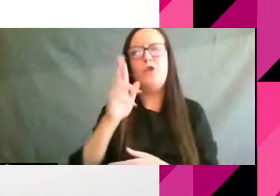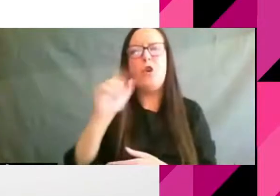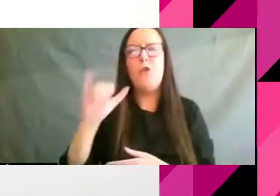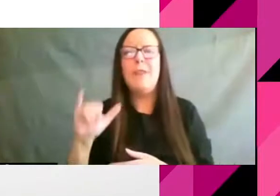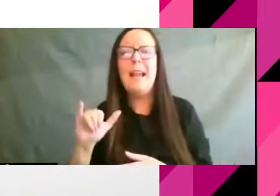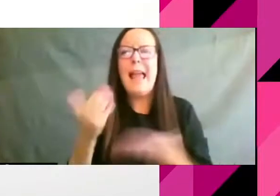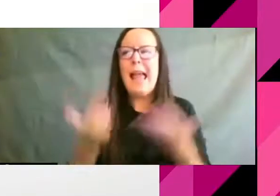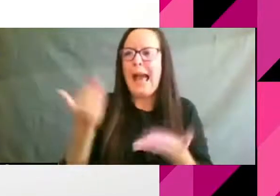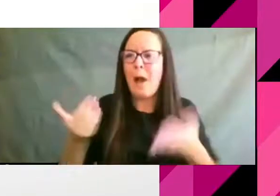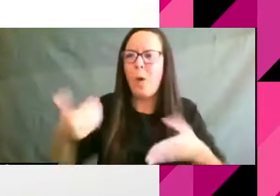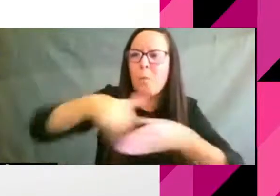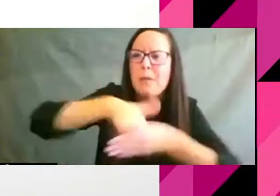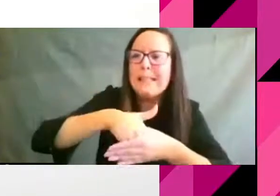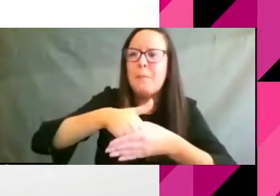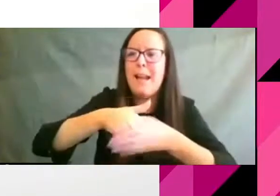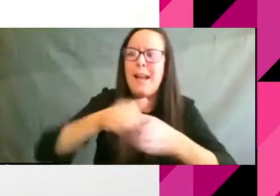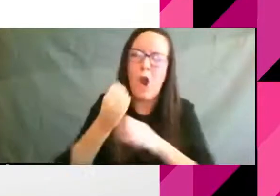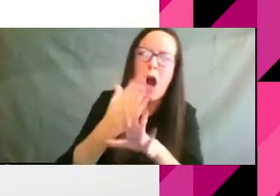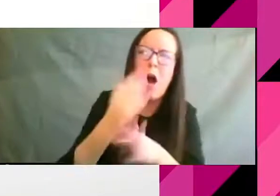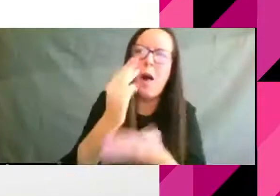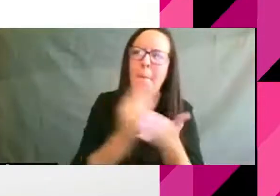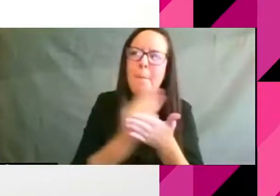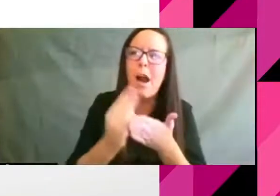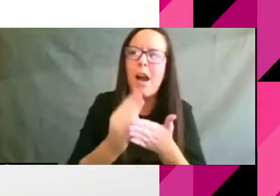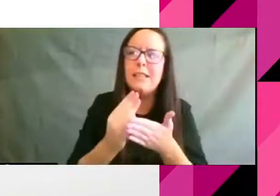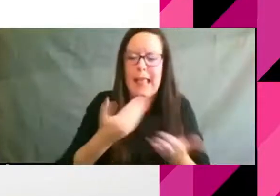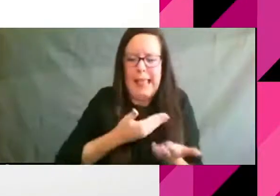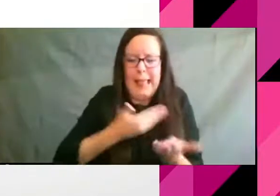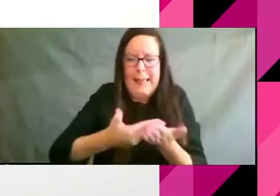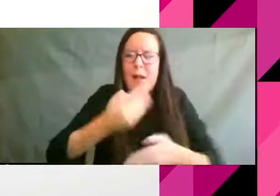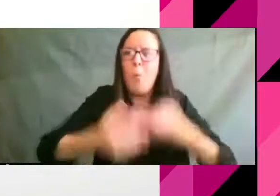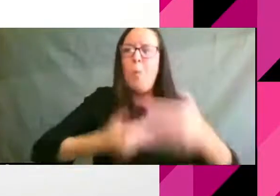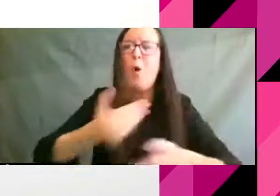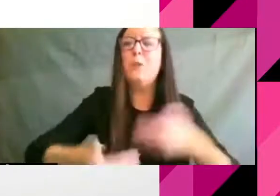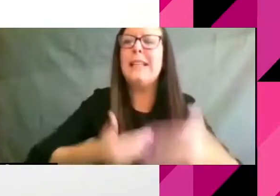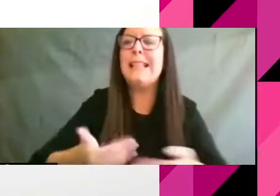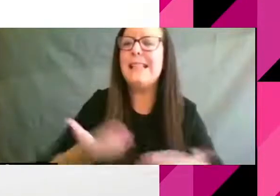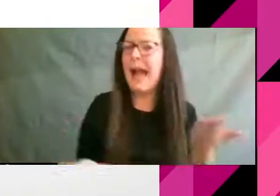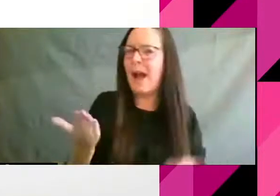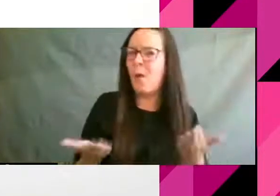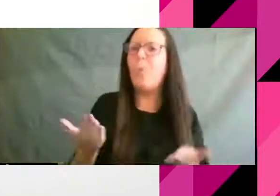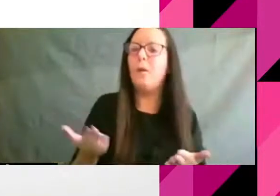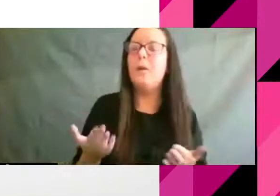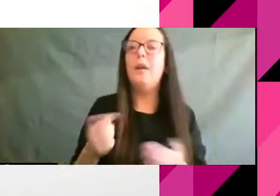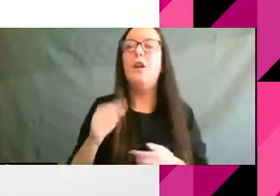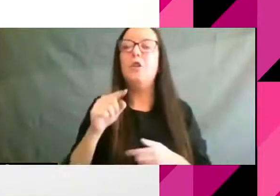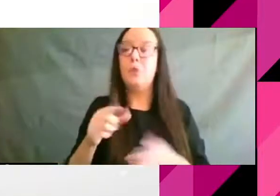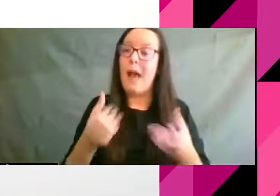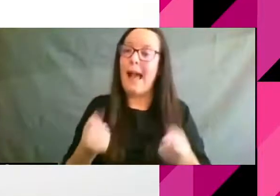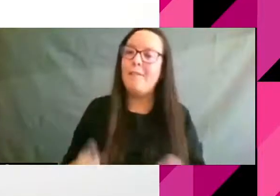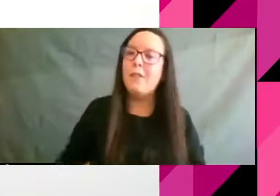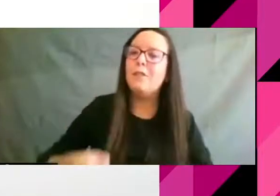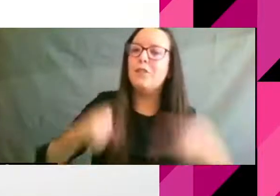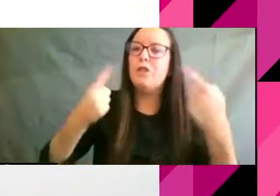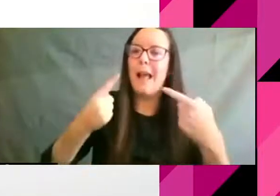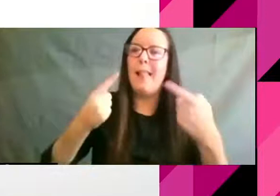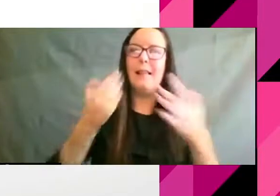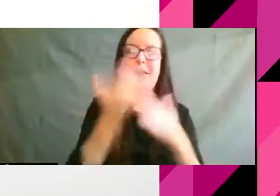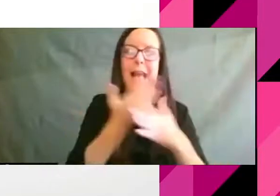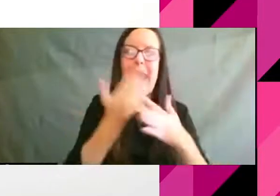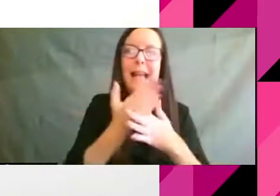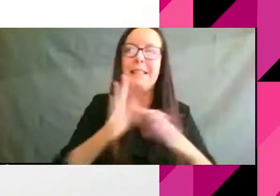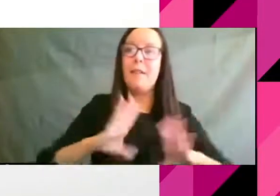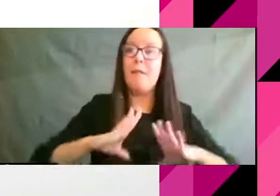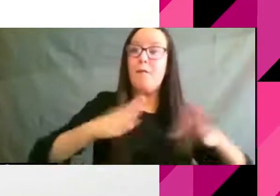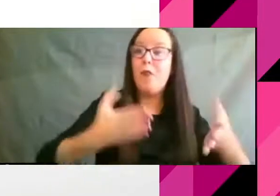all parts of the legal proceedings. Then we have obstacles to access free and legal